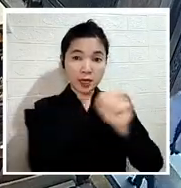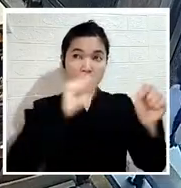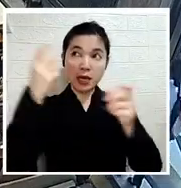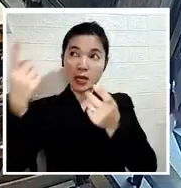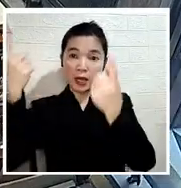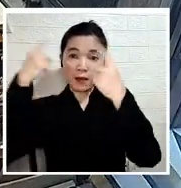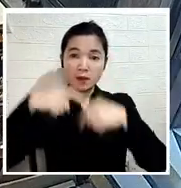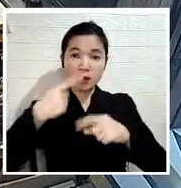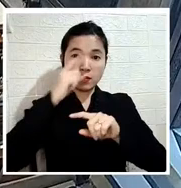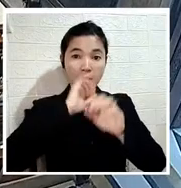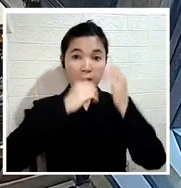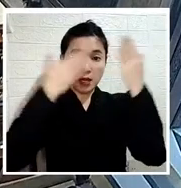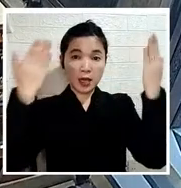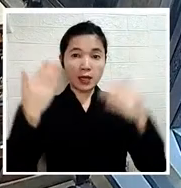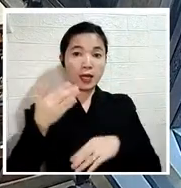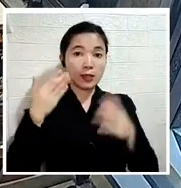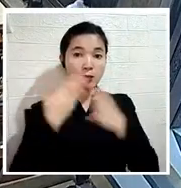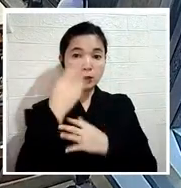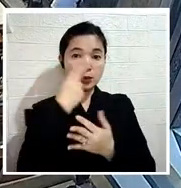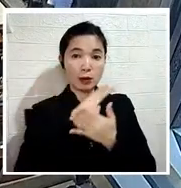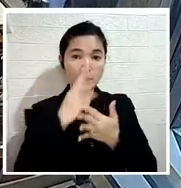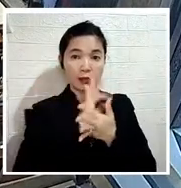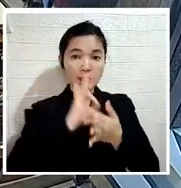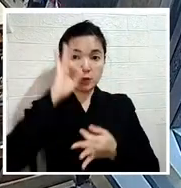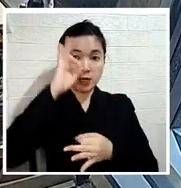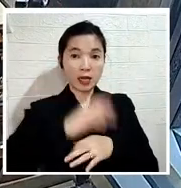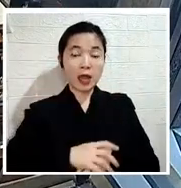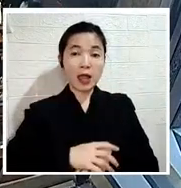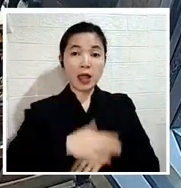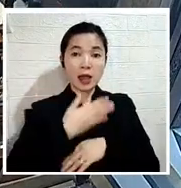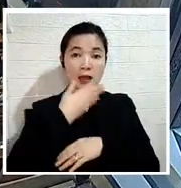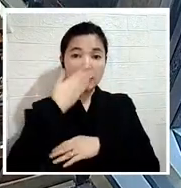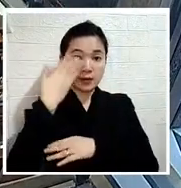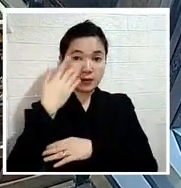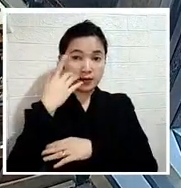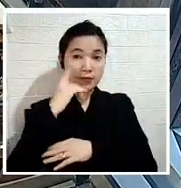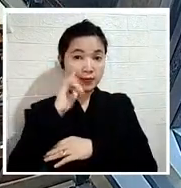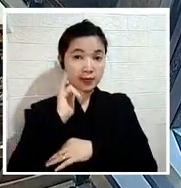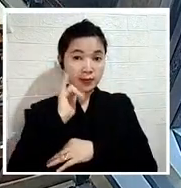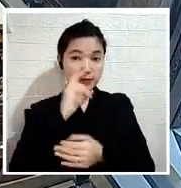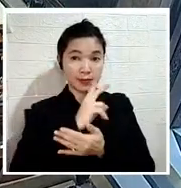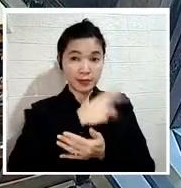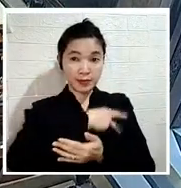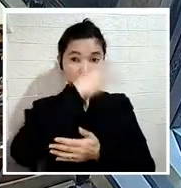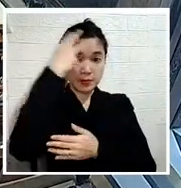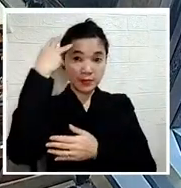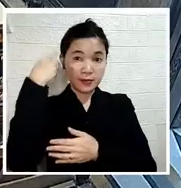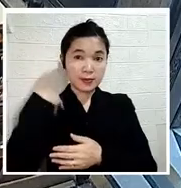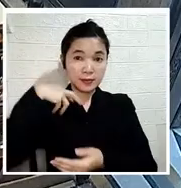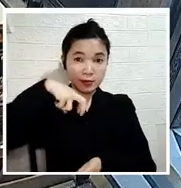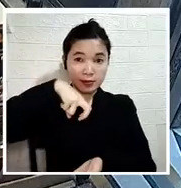heaven, and by the Holy Spirit was incarnate of the Virgin Mary. Please all kneel.